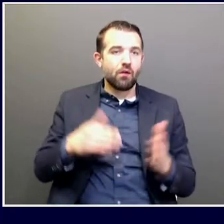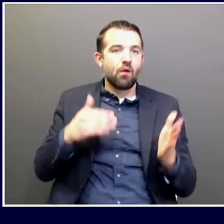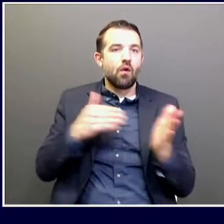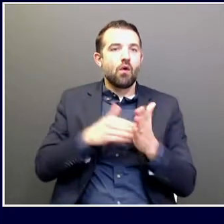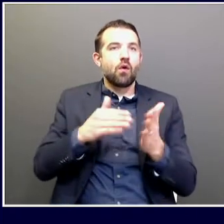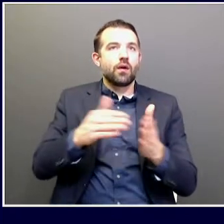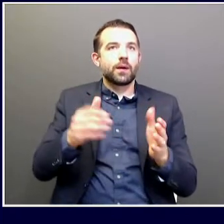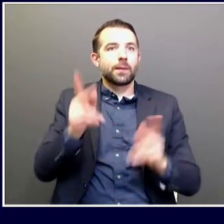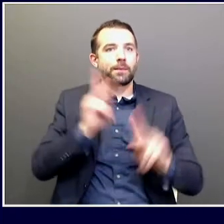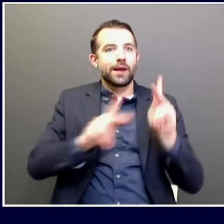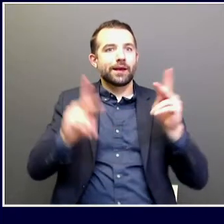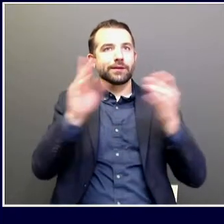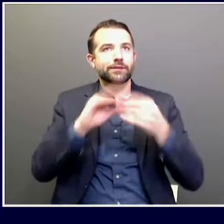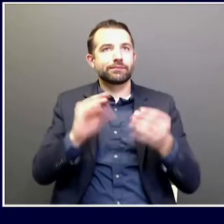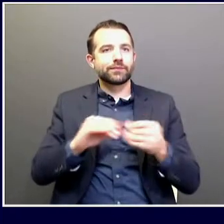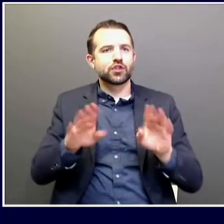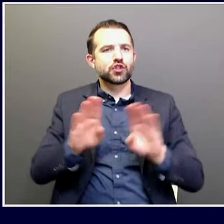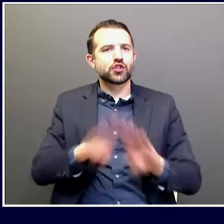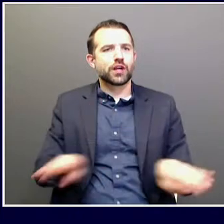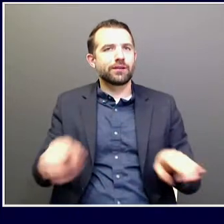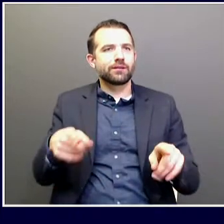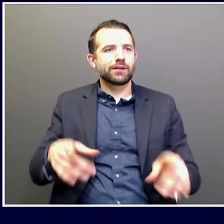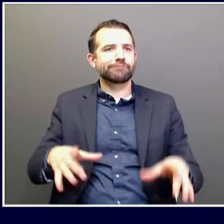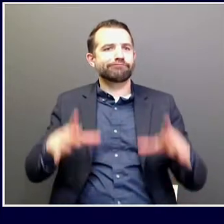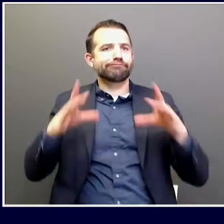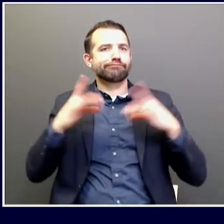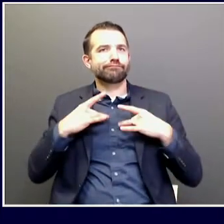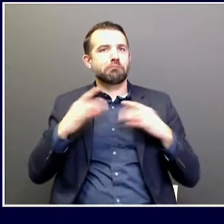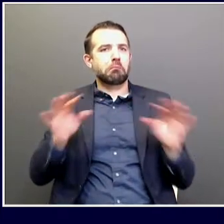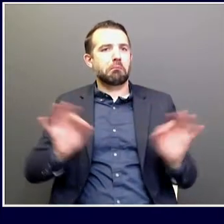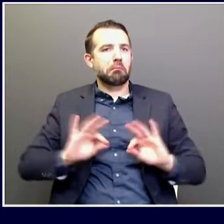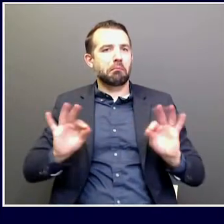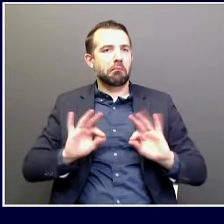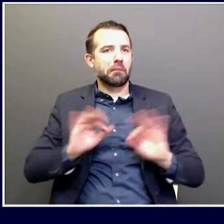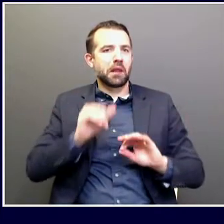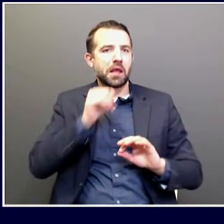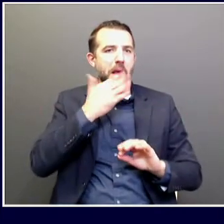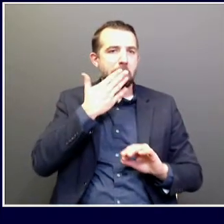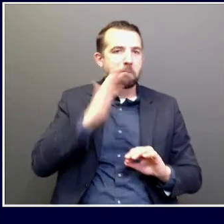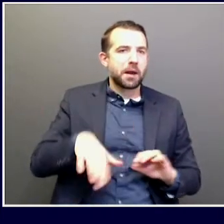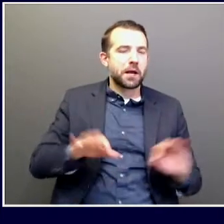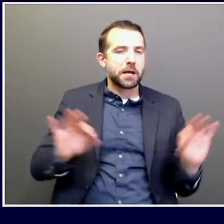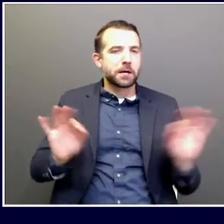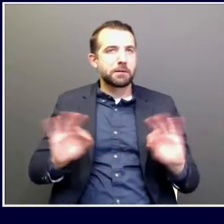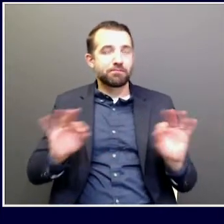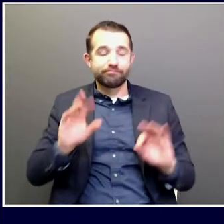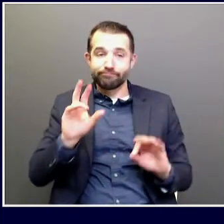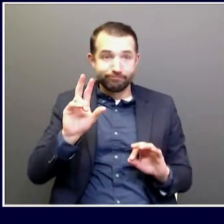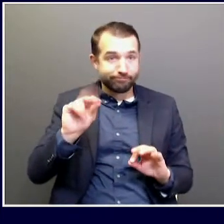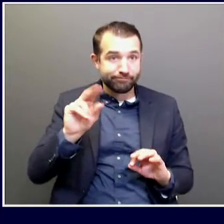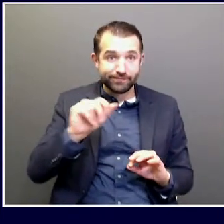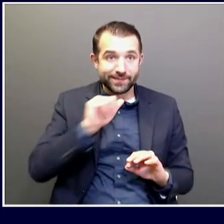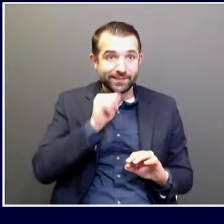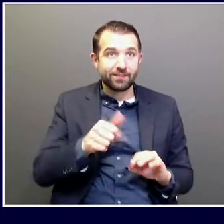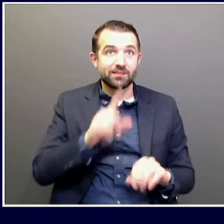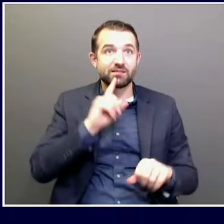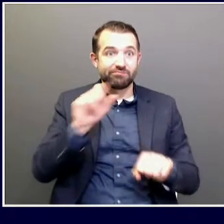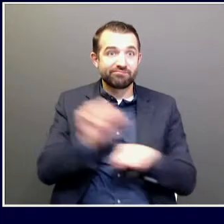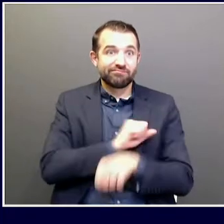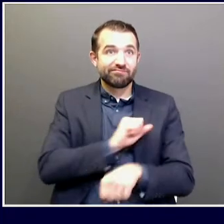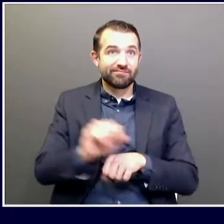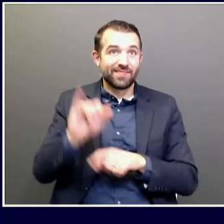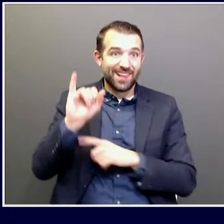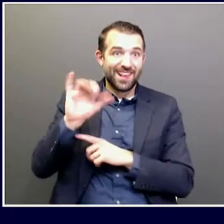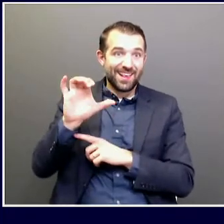today's numbers of children hospitalized and in a pediatric intensive care unit bed put that notion that COVID isn't that bad for